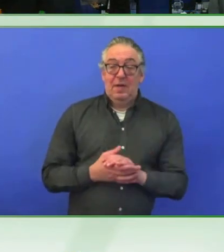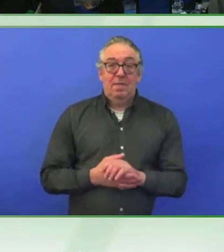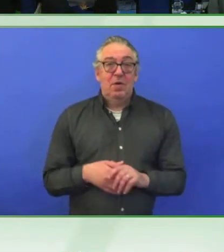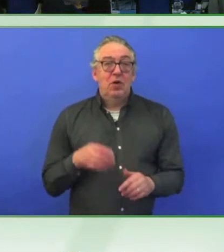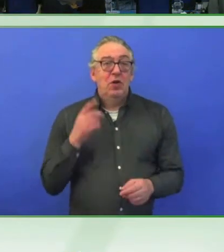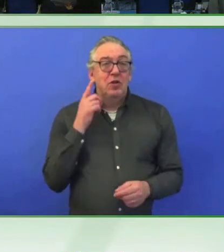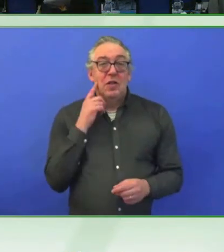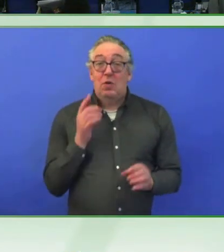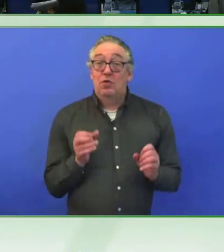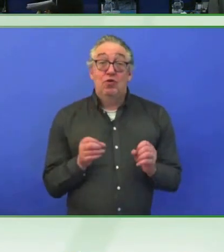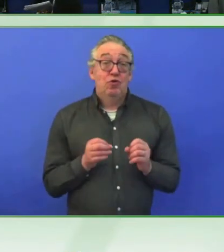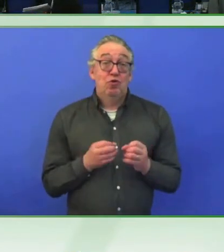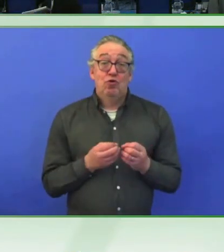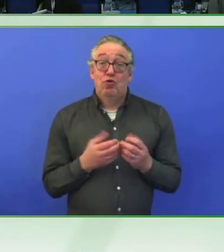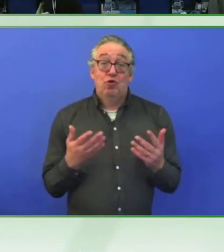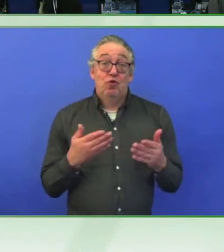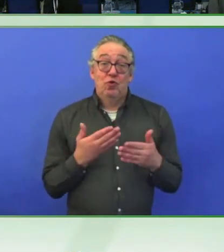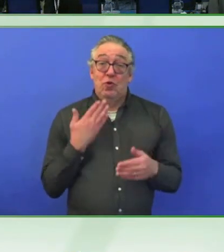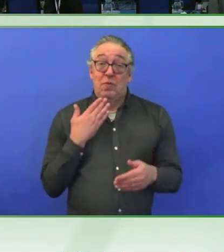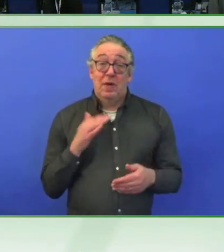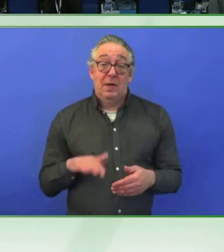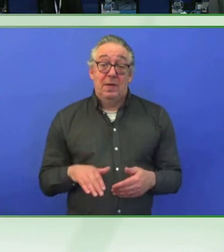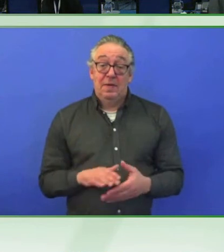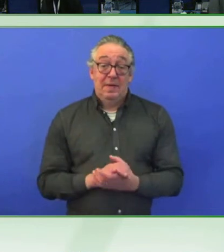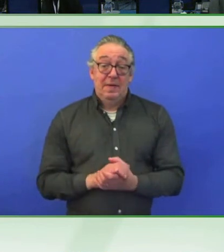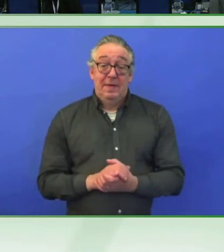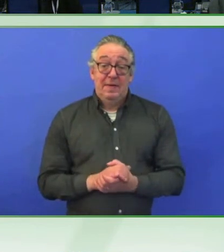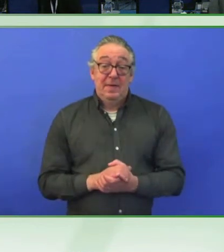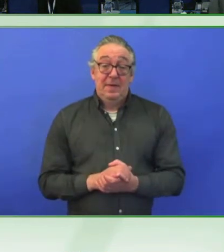it's talked about technology,